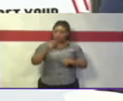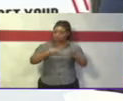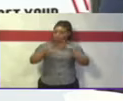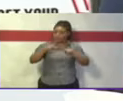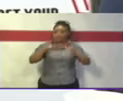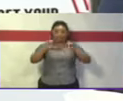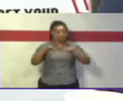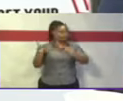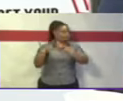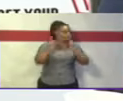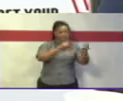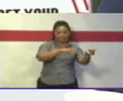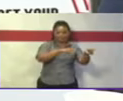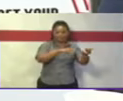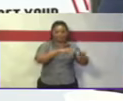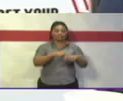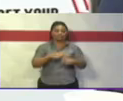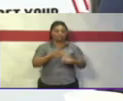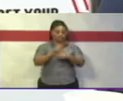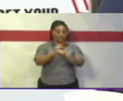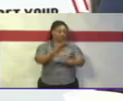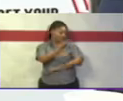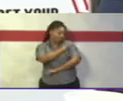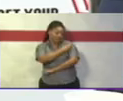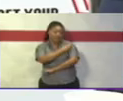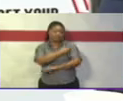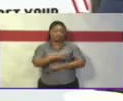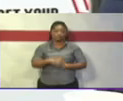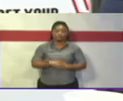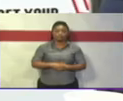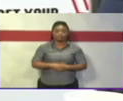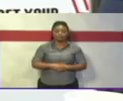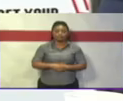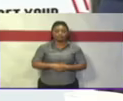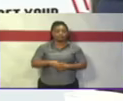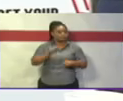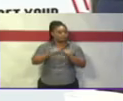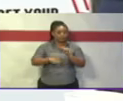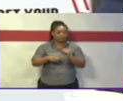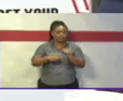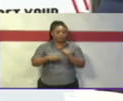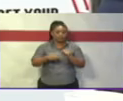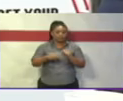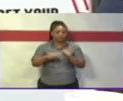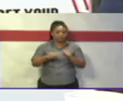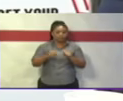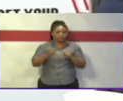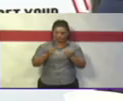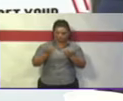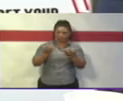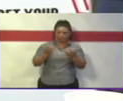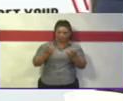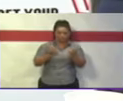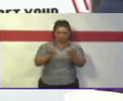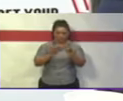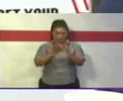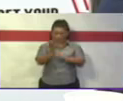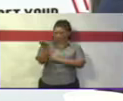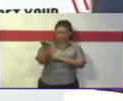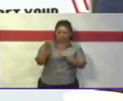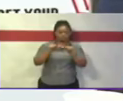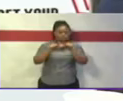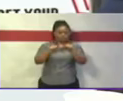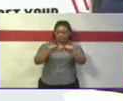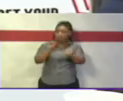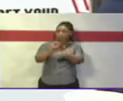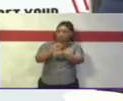vaccinated, and so therefore those vaccinations at Wallerfield, because as you know, we have a number of